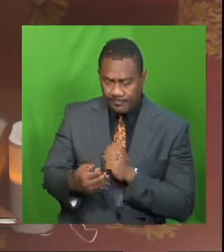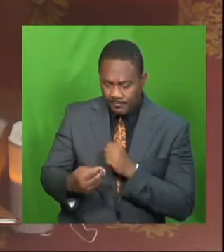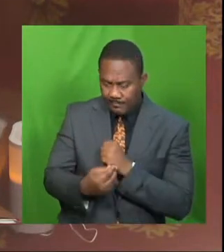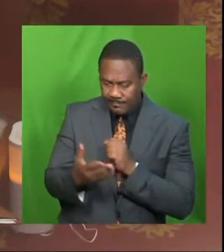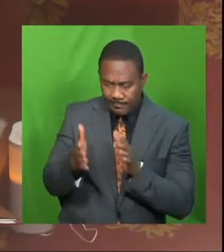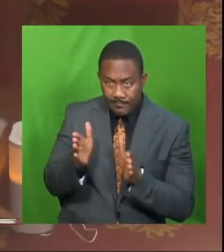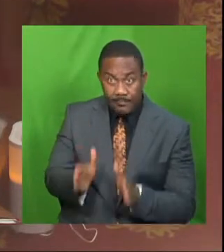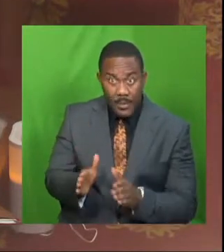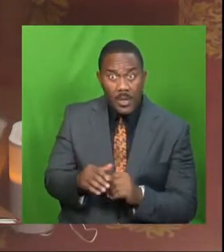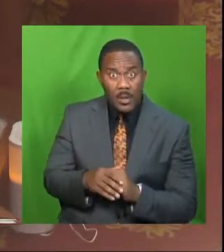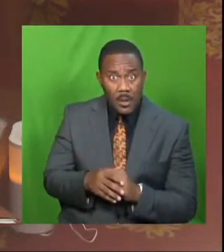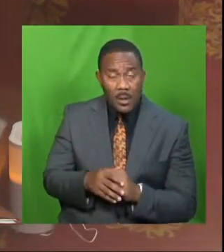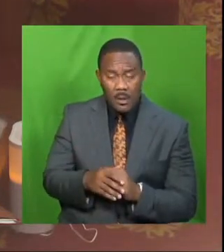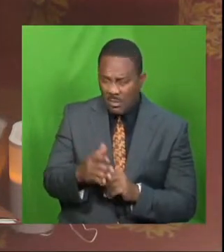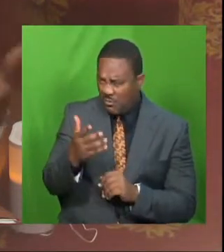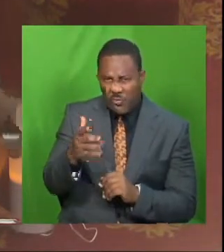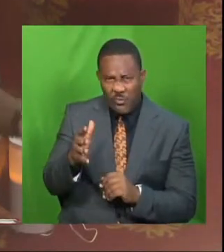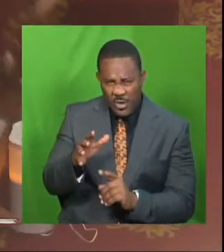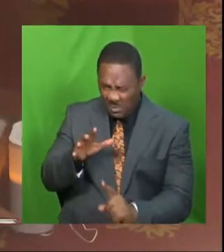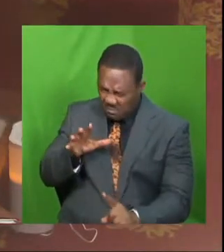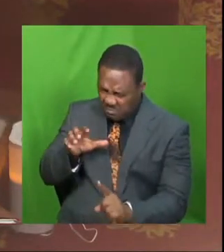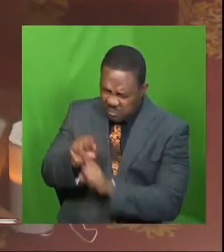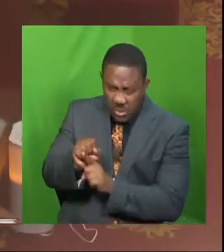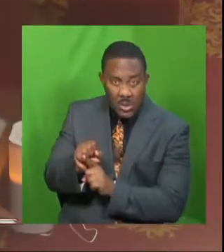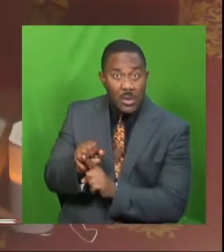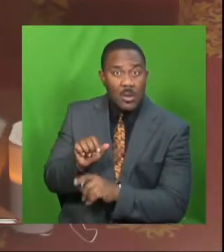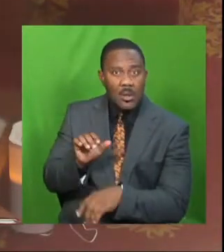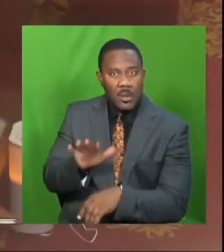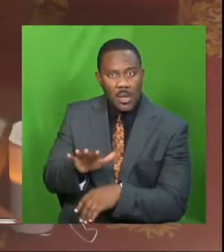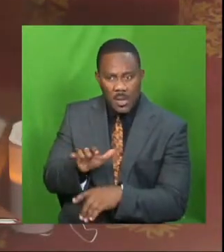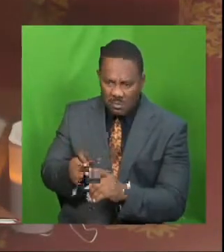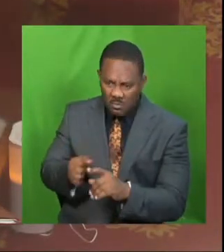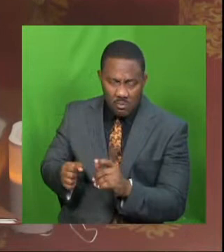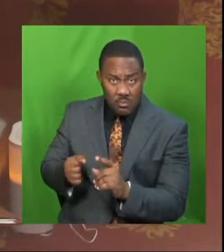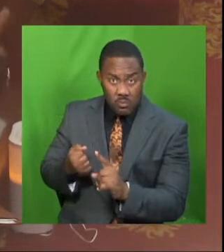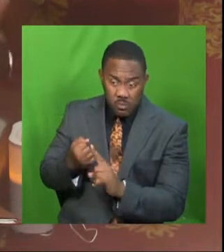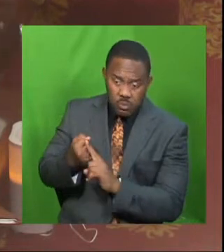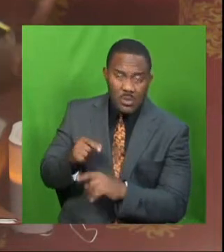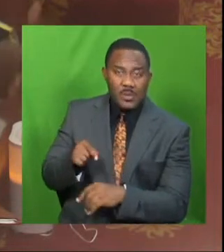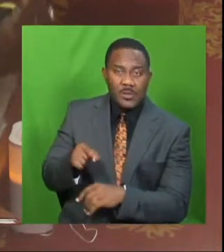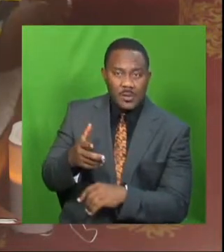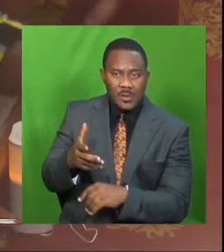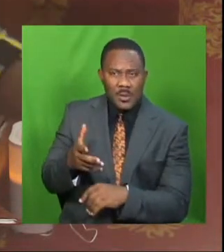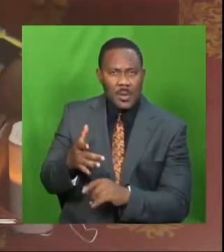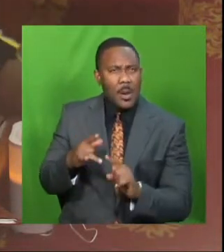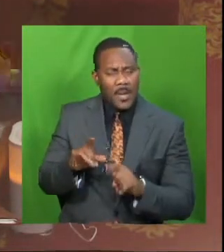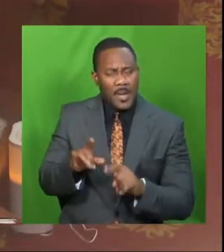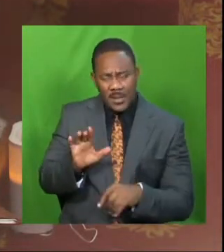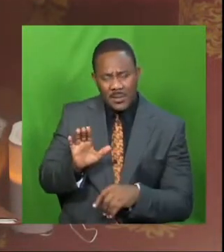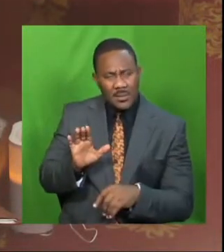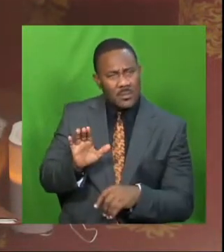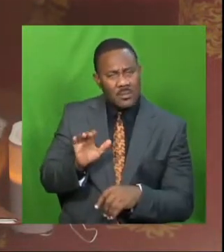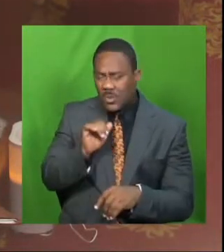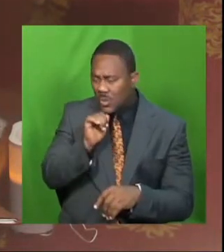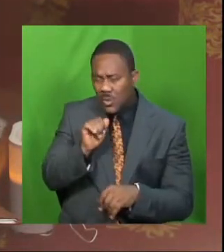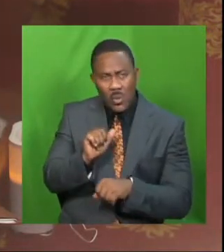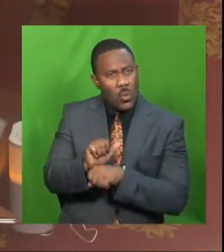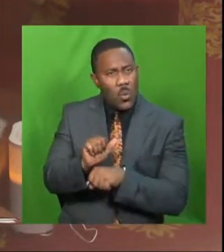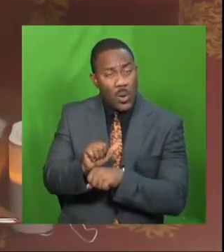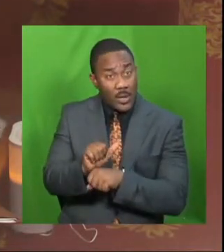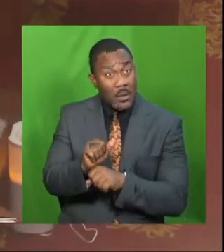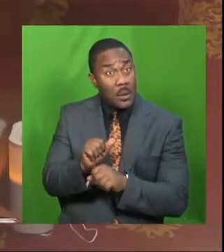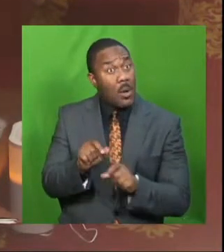attacked, but at least from the police investigation, it had nothing to do with their work as journalism. We have also had instances in this